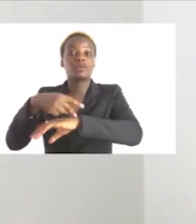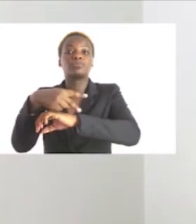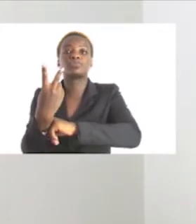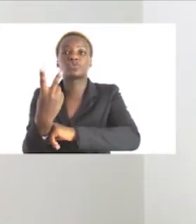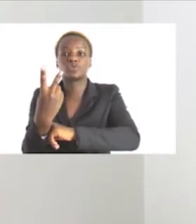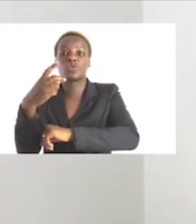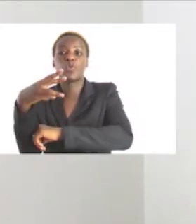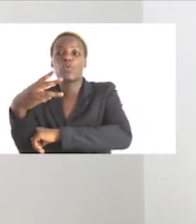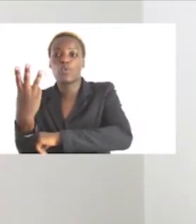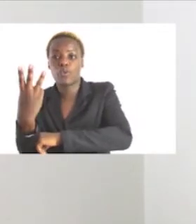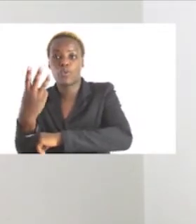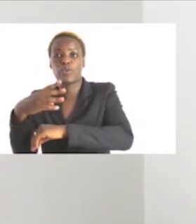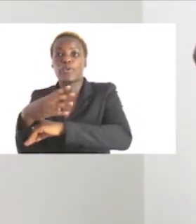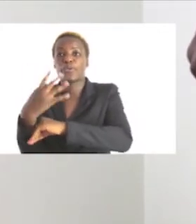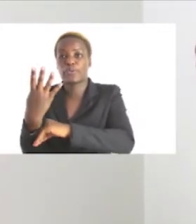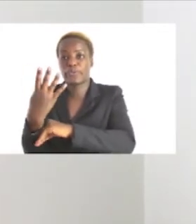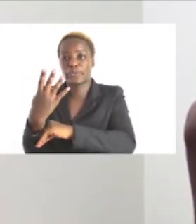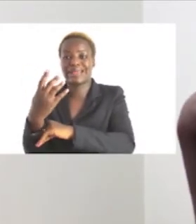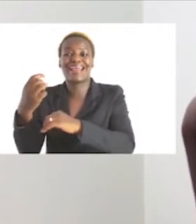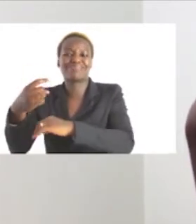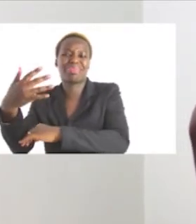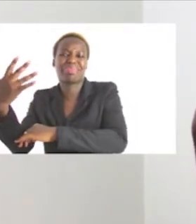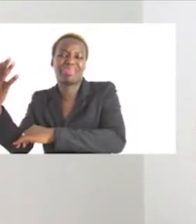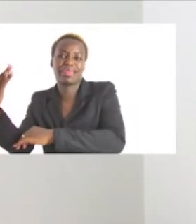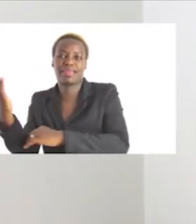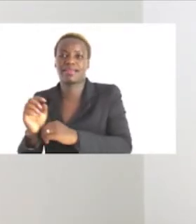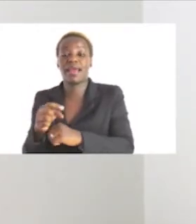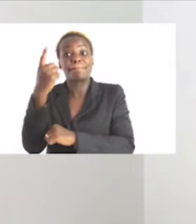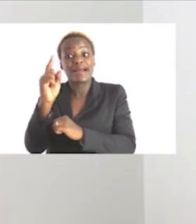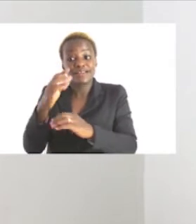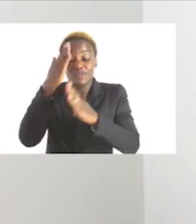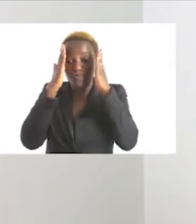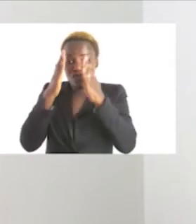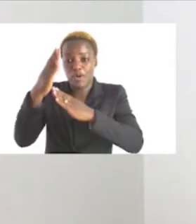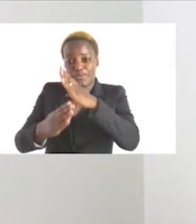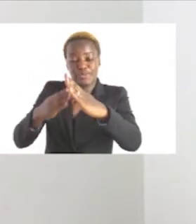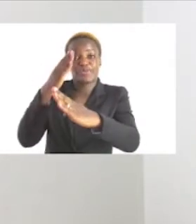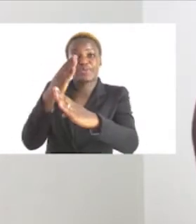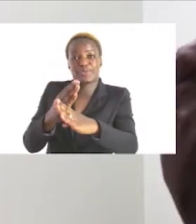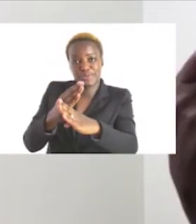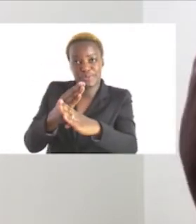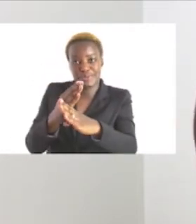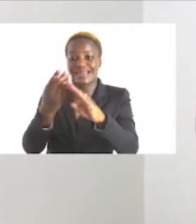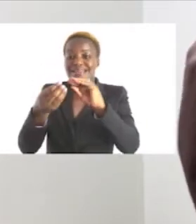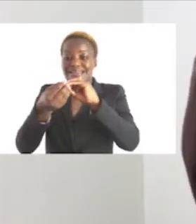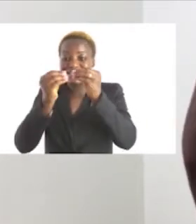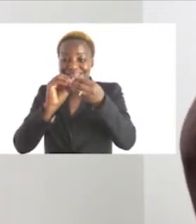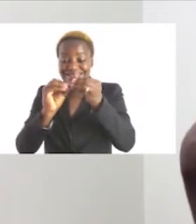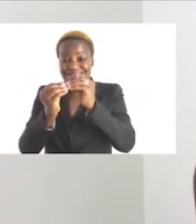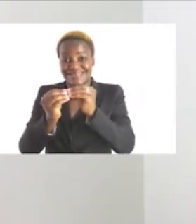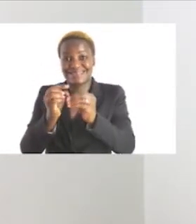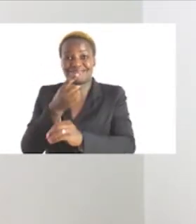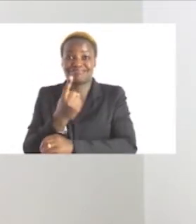Tuesday, Wednesday, Thursday, and so on. But when we have to look at the date, when you are being asked about the